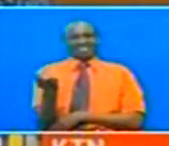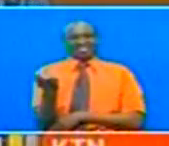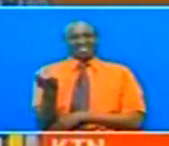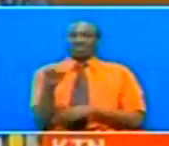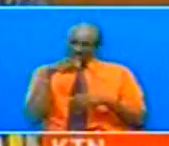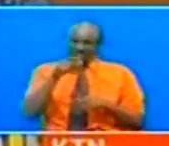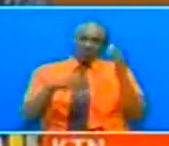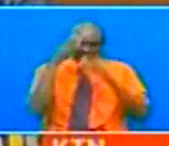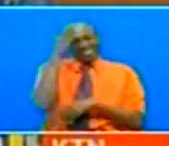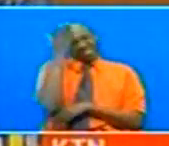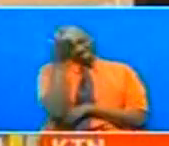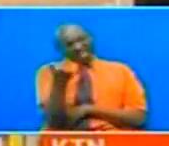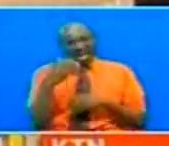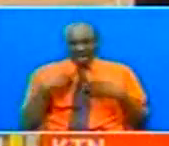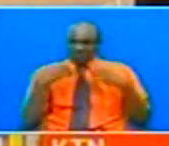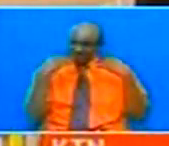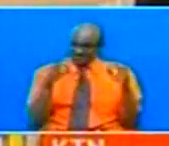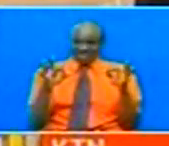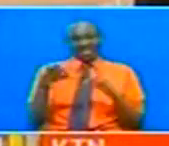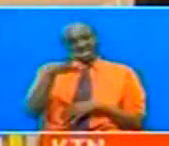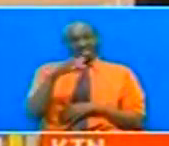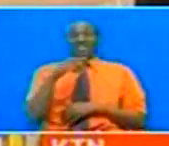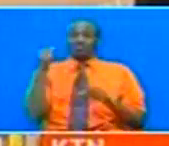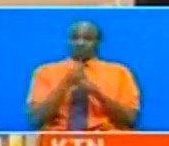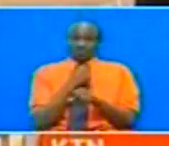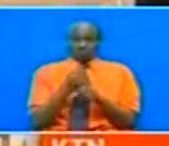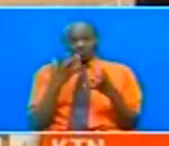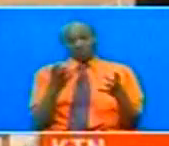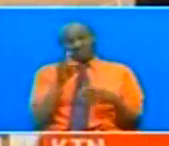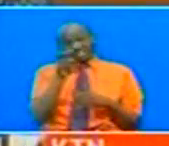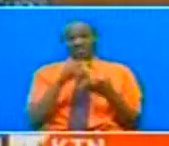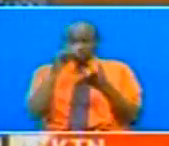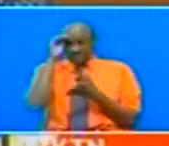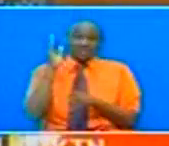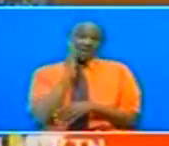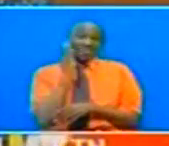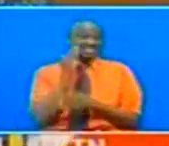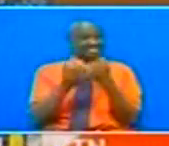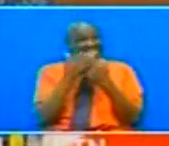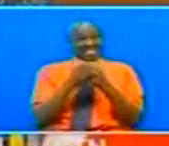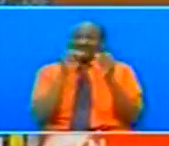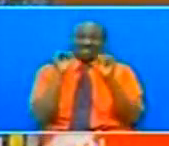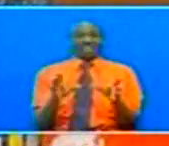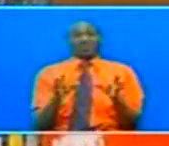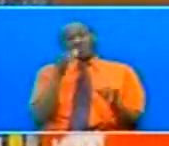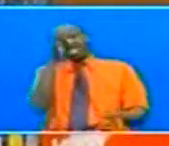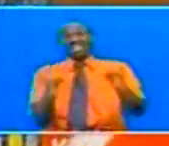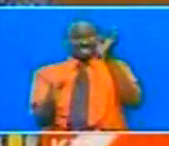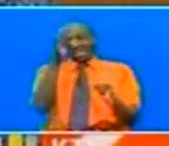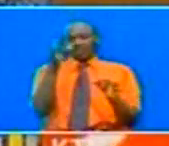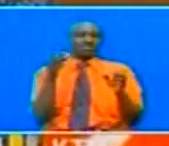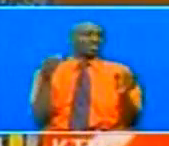as universities operate as free spaces, we do not look at the student mothers as from a judgmental point of